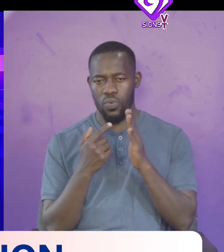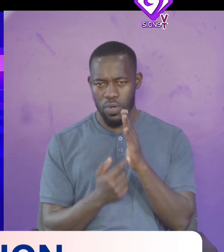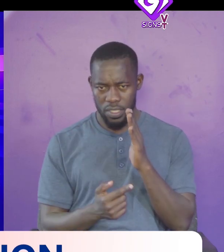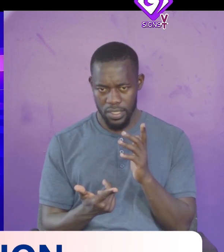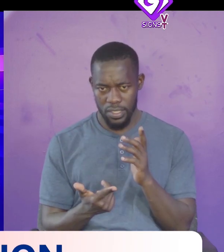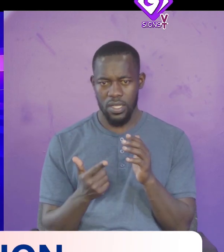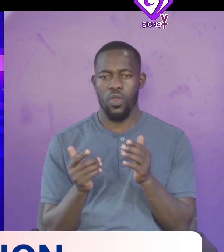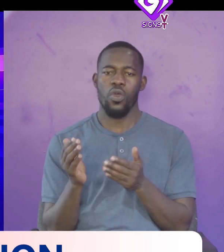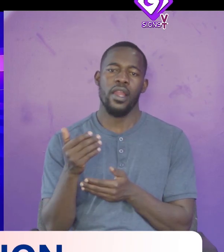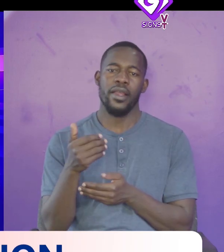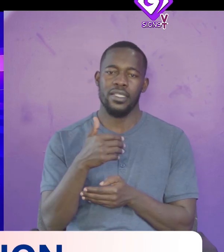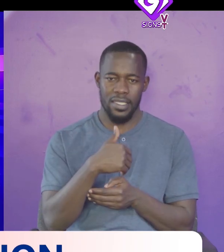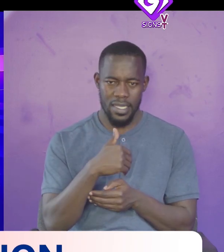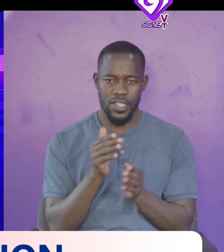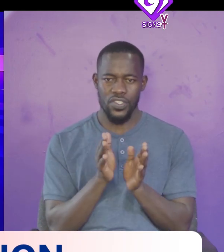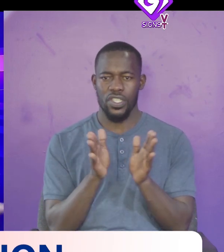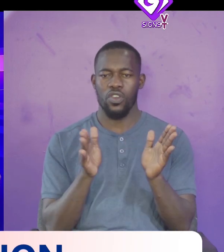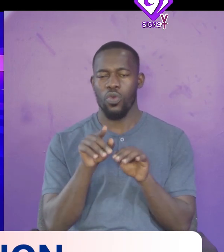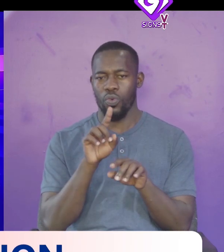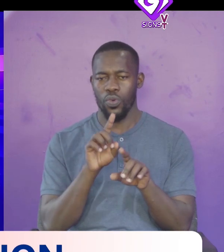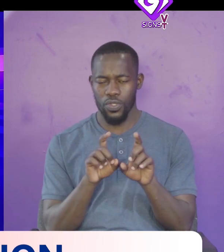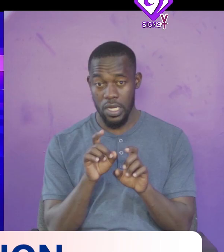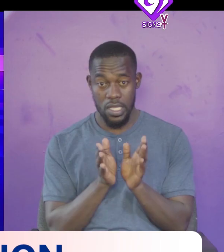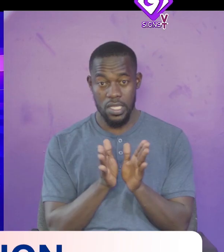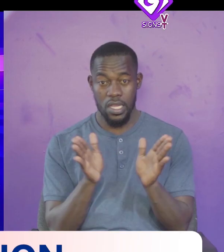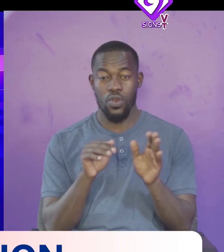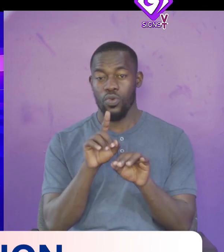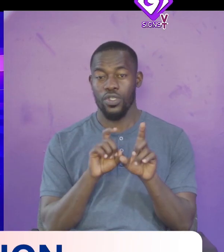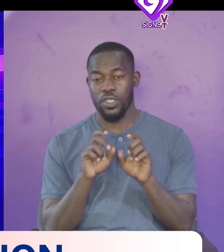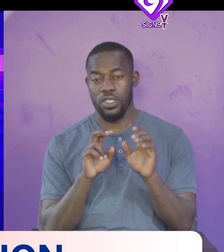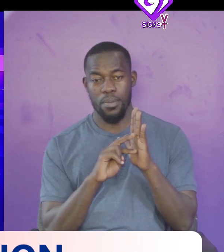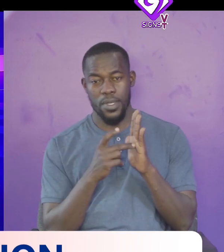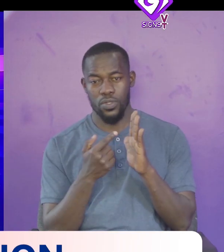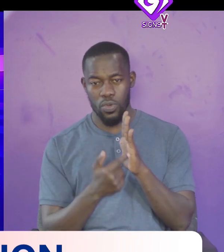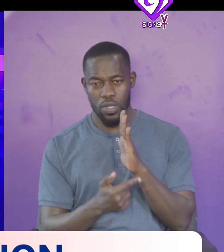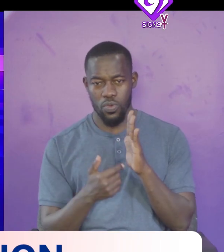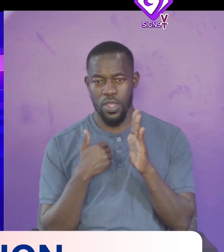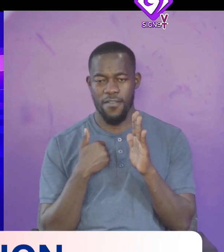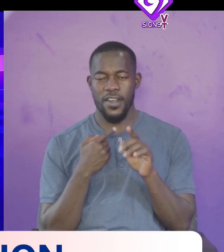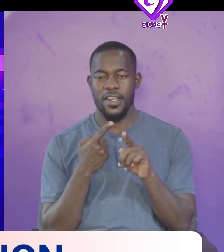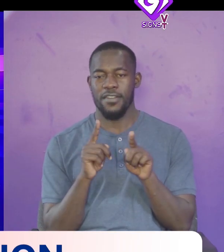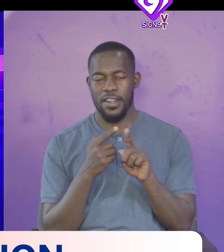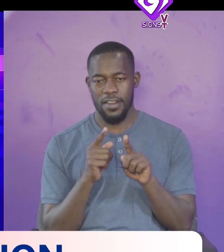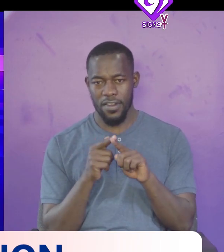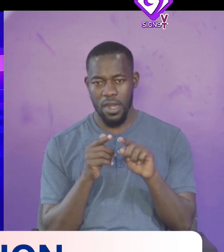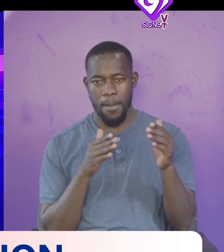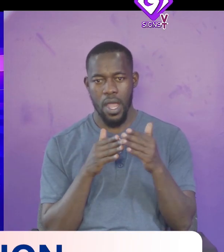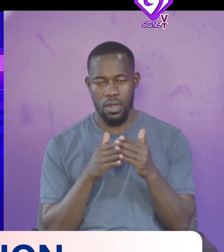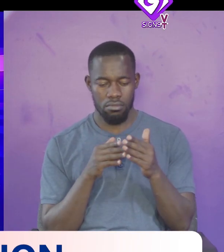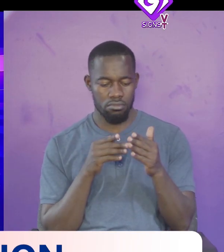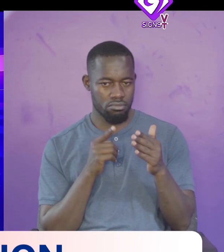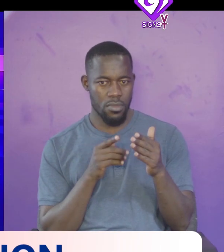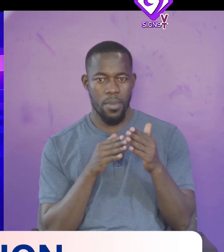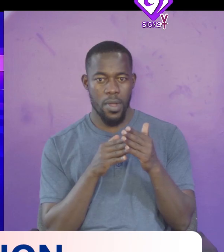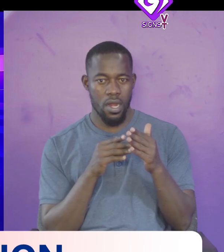collecting on a general question. A general question means that there are parameters, Jonah. So those parameters are the ones that you're saying